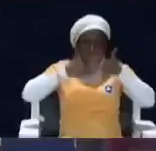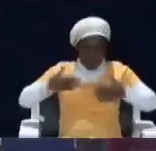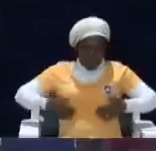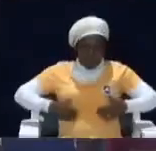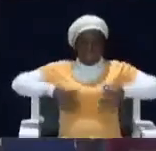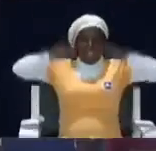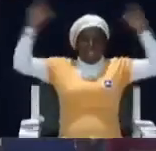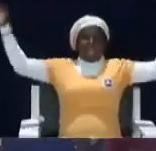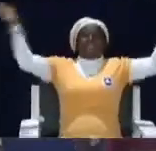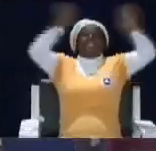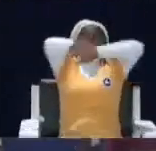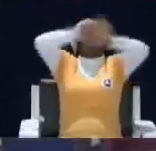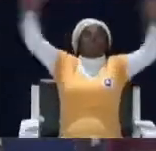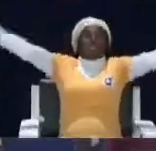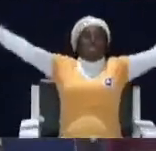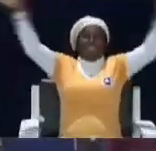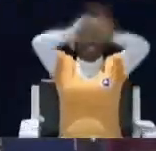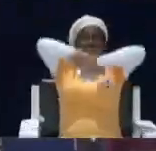Hallelujah.